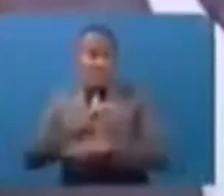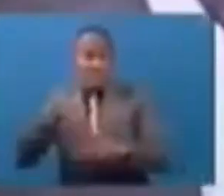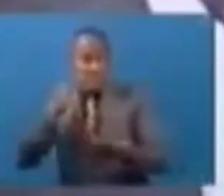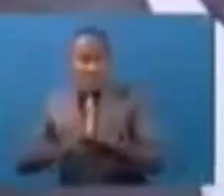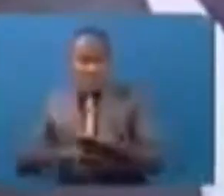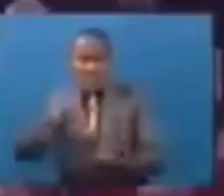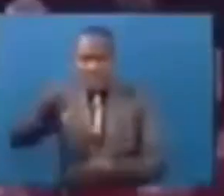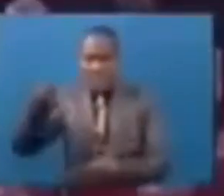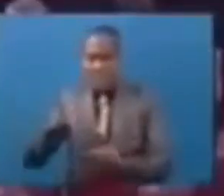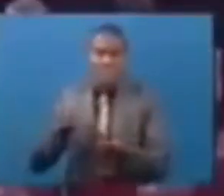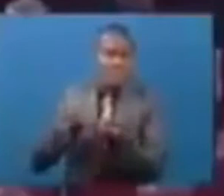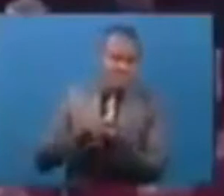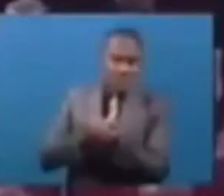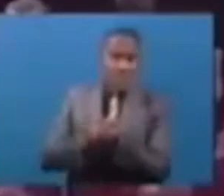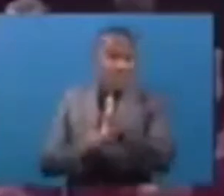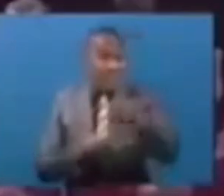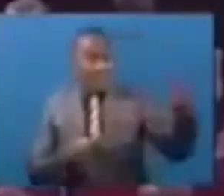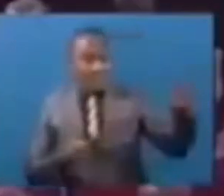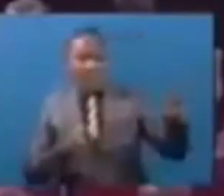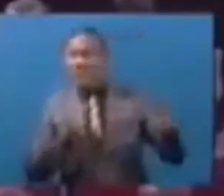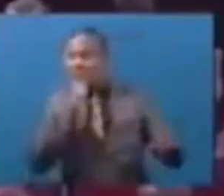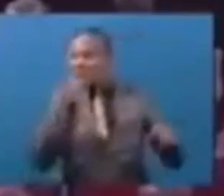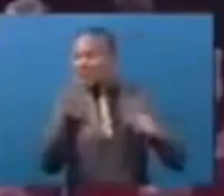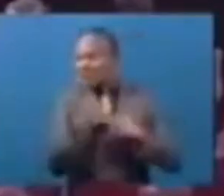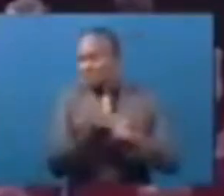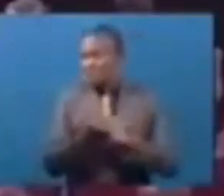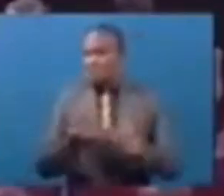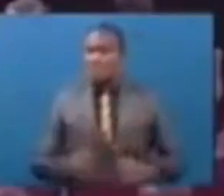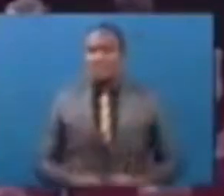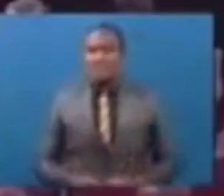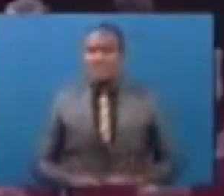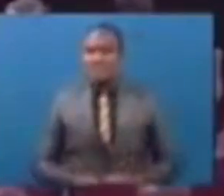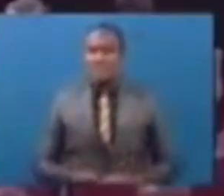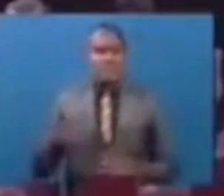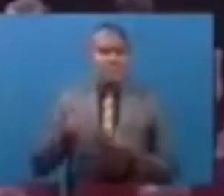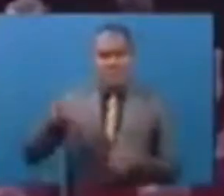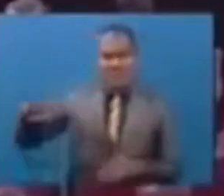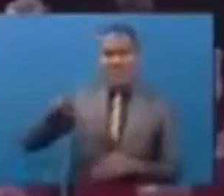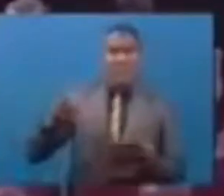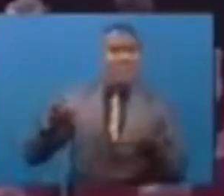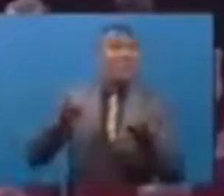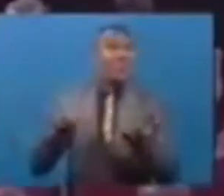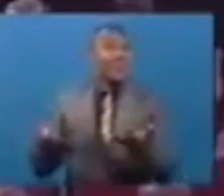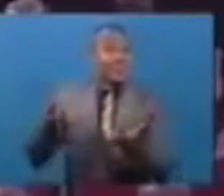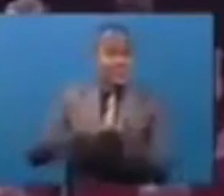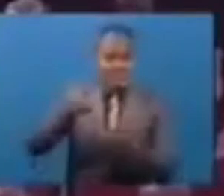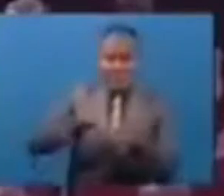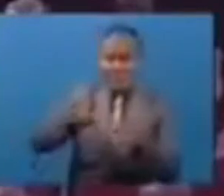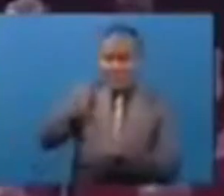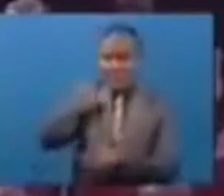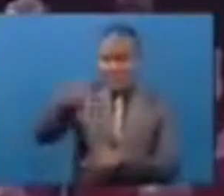votes involved, and order every run of the affected areas. Doche JLC grants the